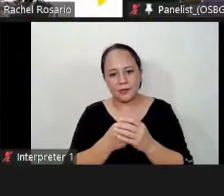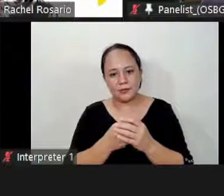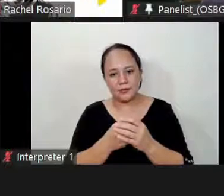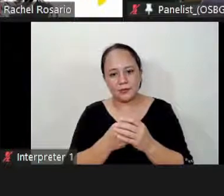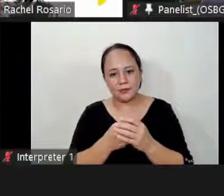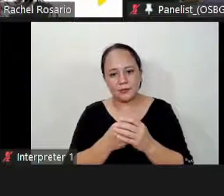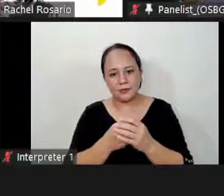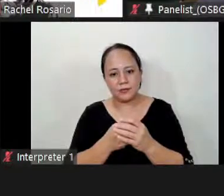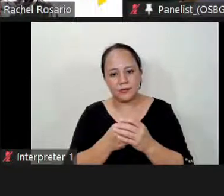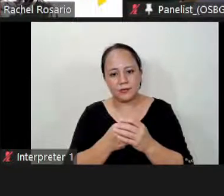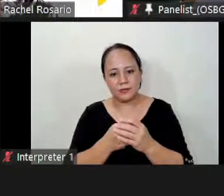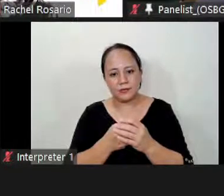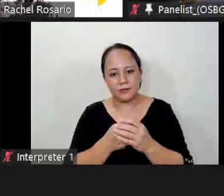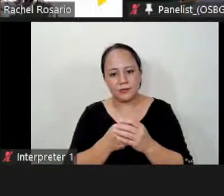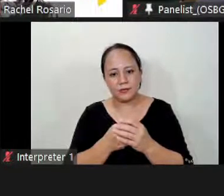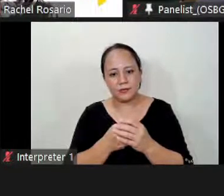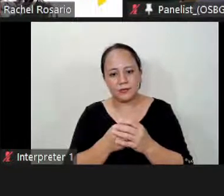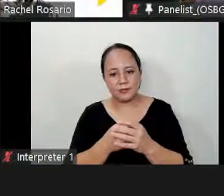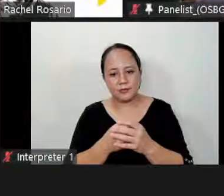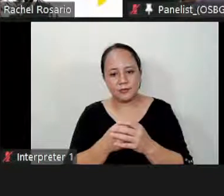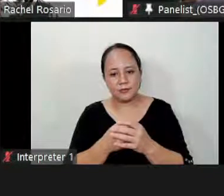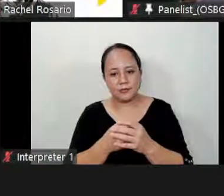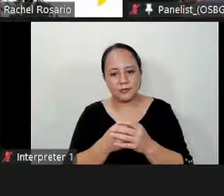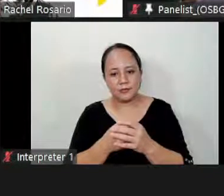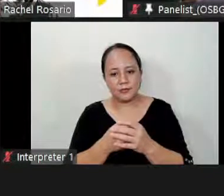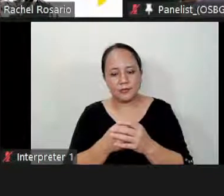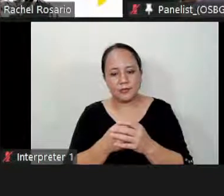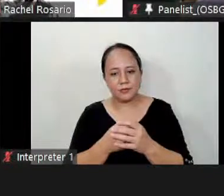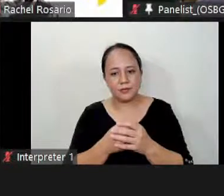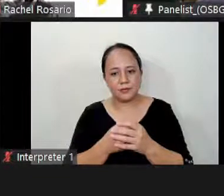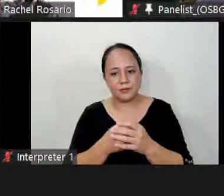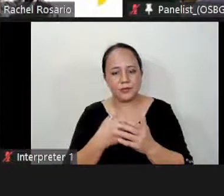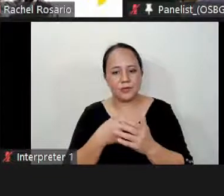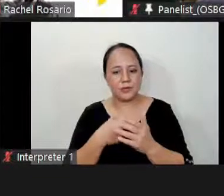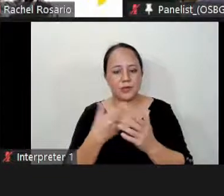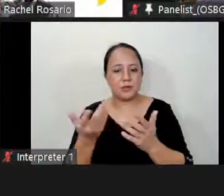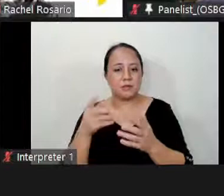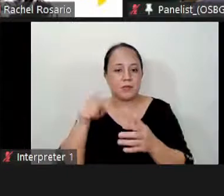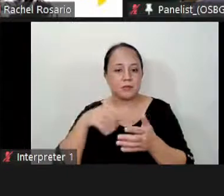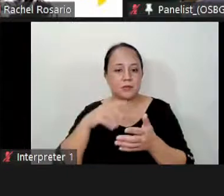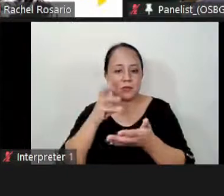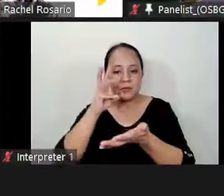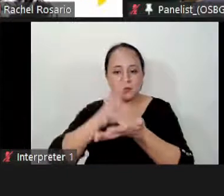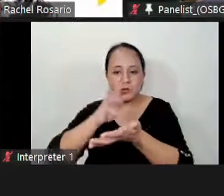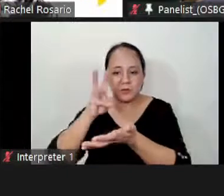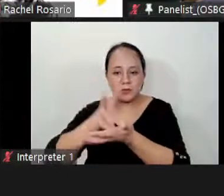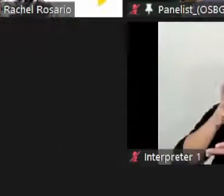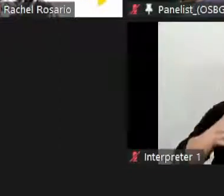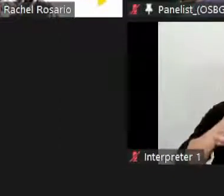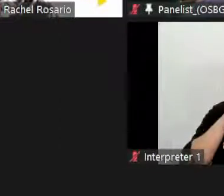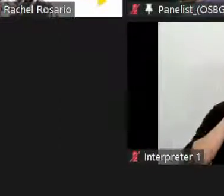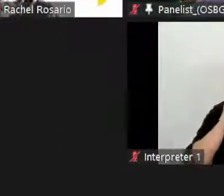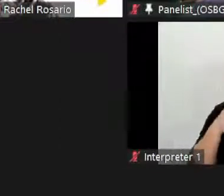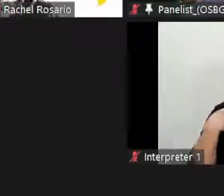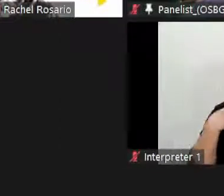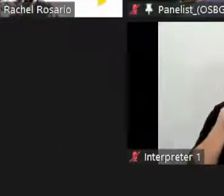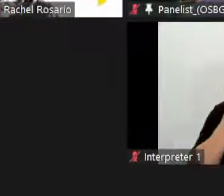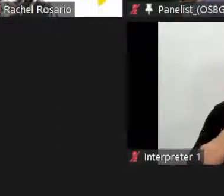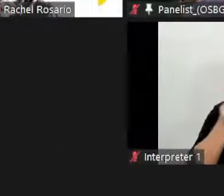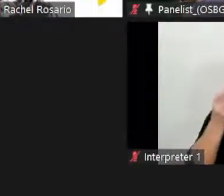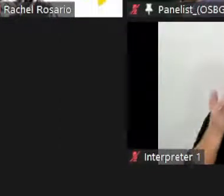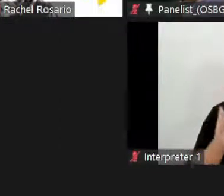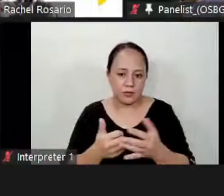of. So dapat in place din yan in the municipalities, and healthcare